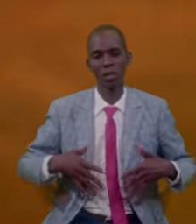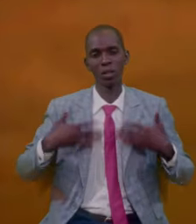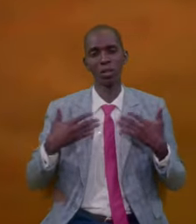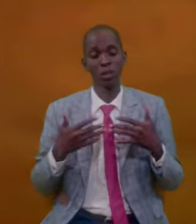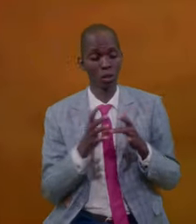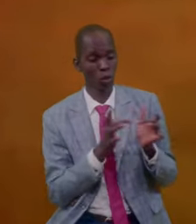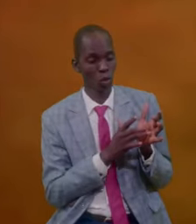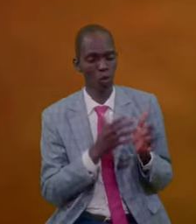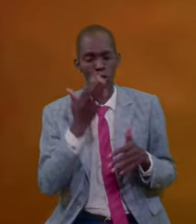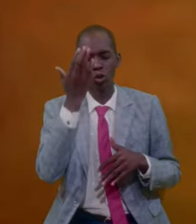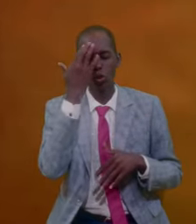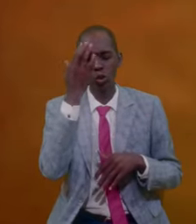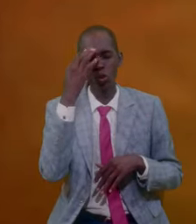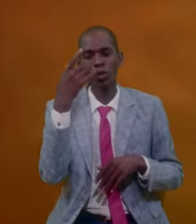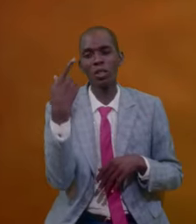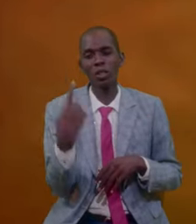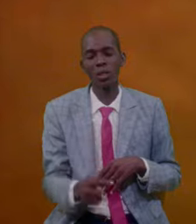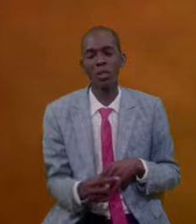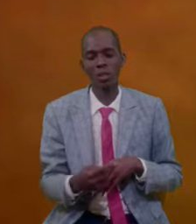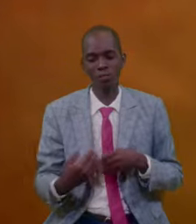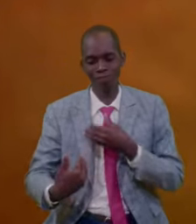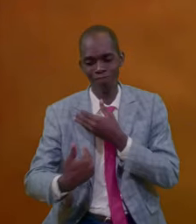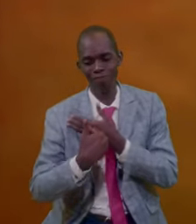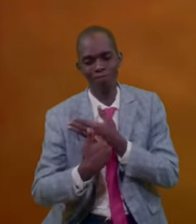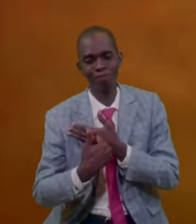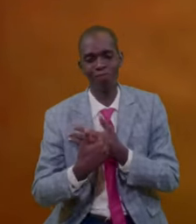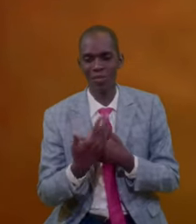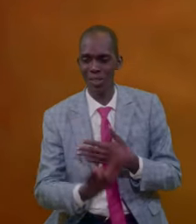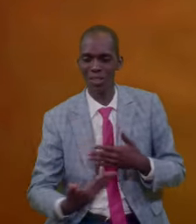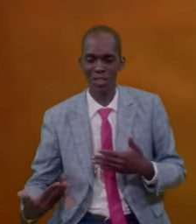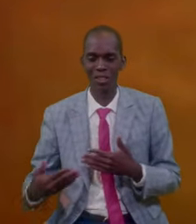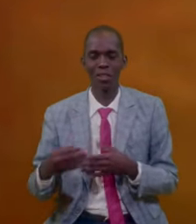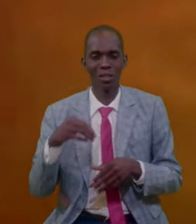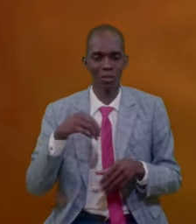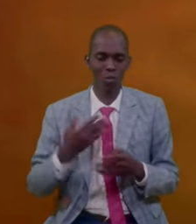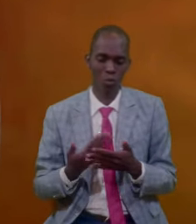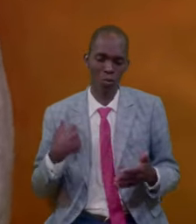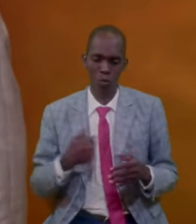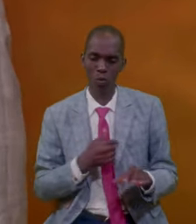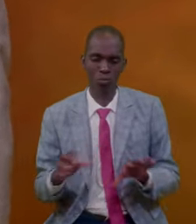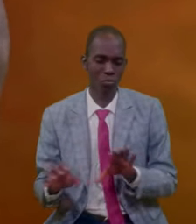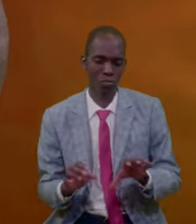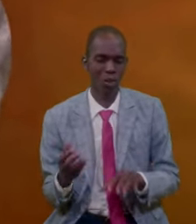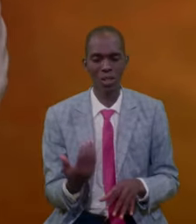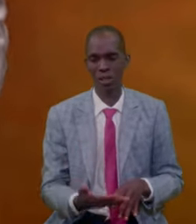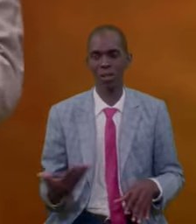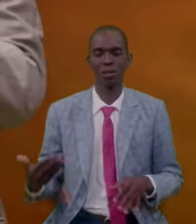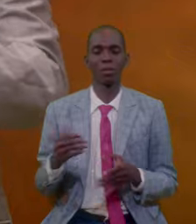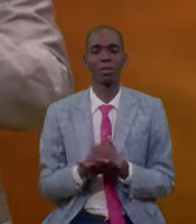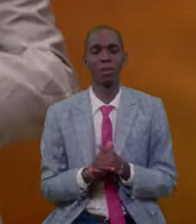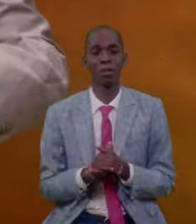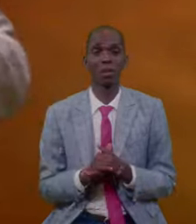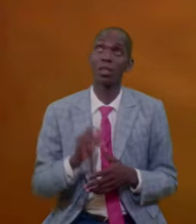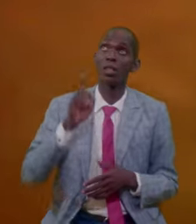root of the expressions of our lives, the one that knows the reason behind every action,